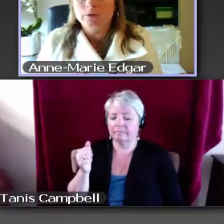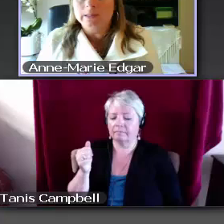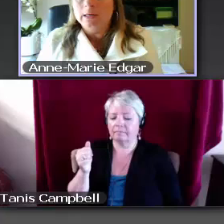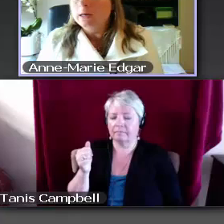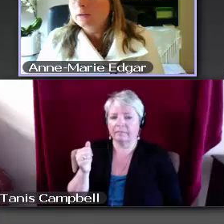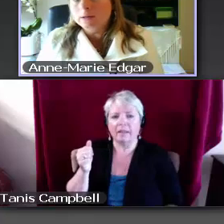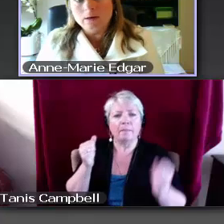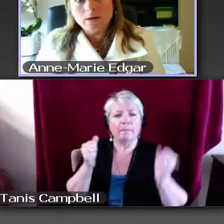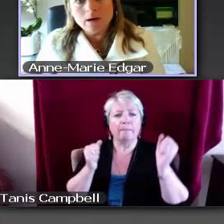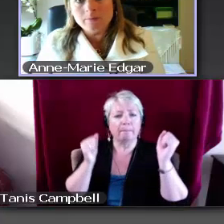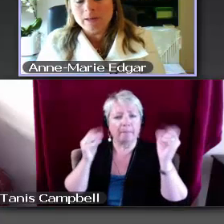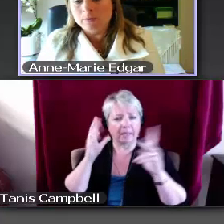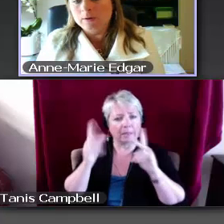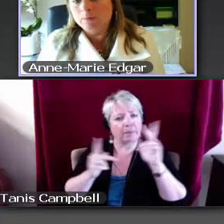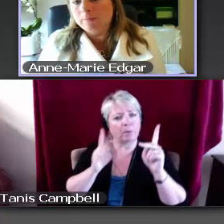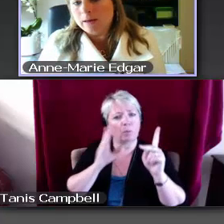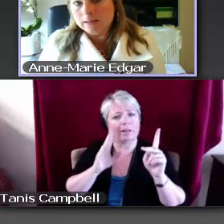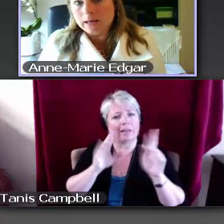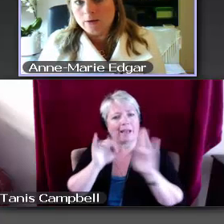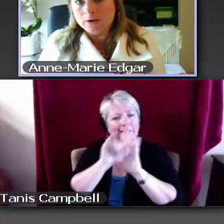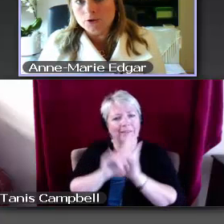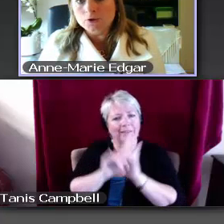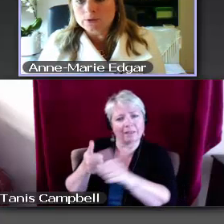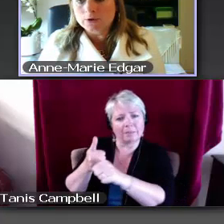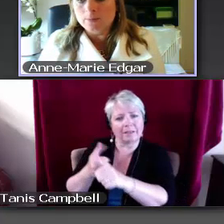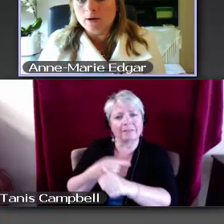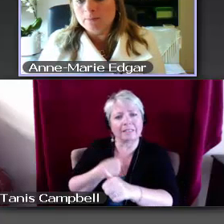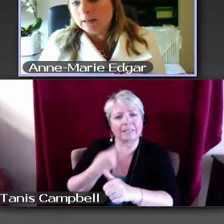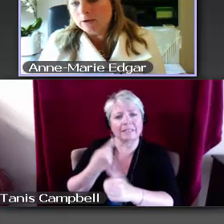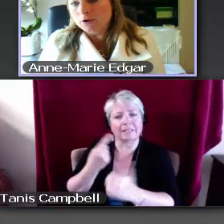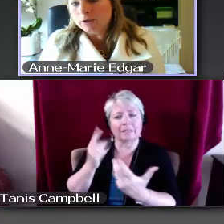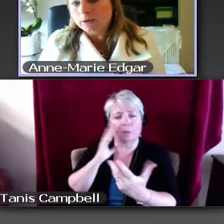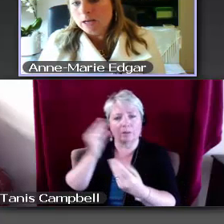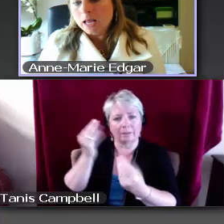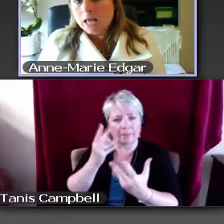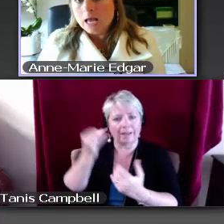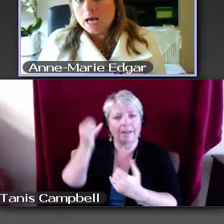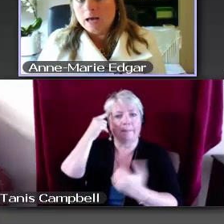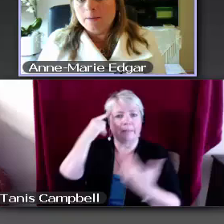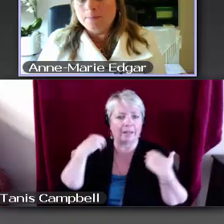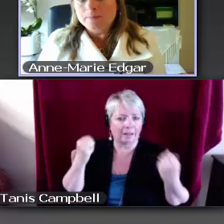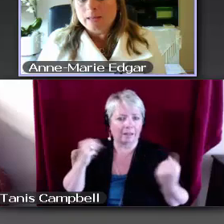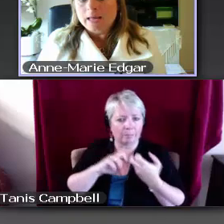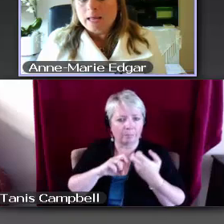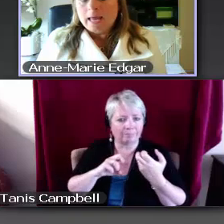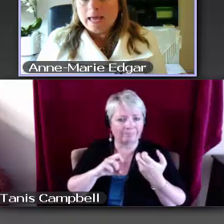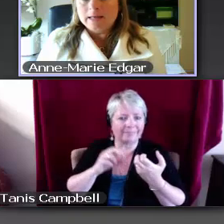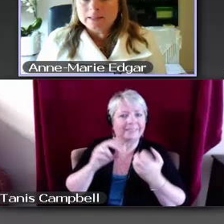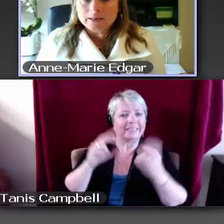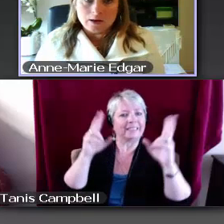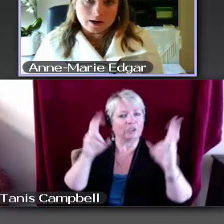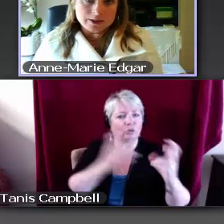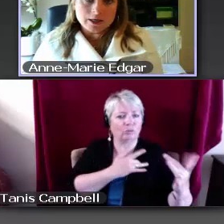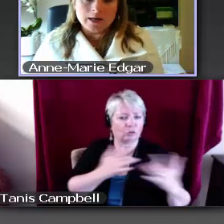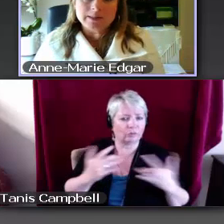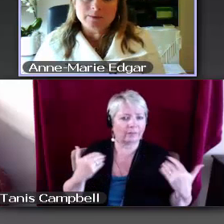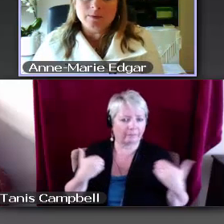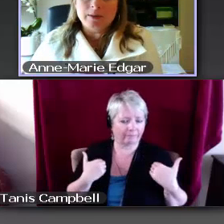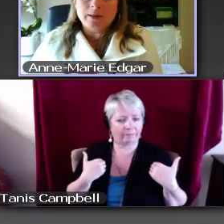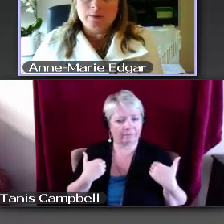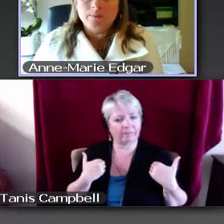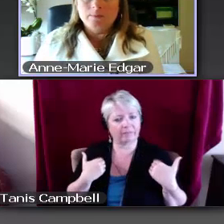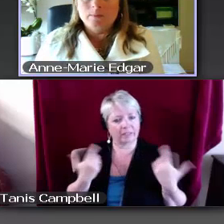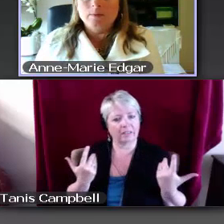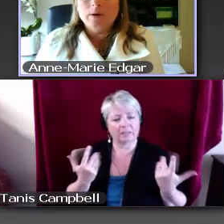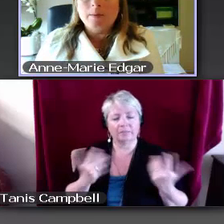health issues. There's a lot of people with mental health issues in our population, and a lot of times it